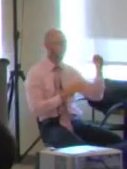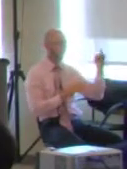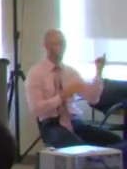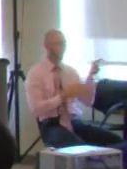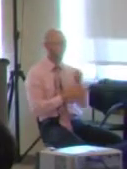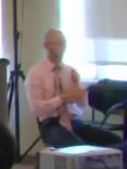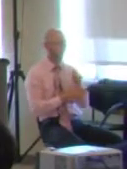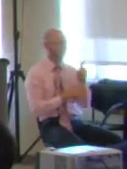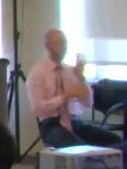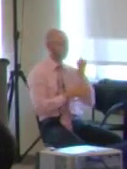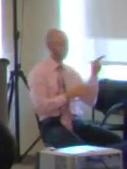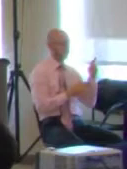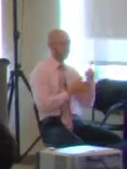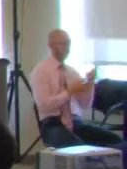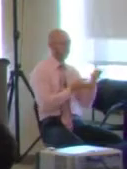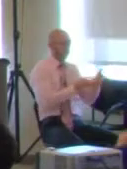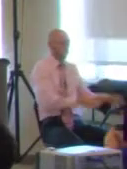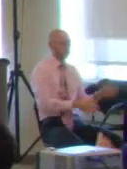Are they going to lose their house?